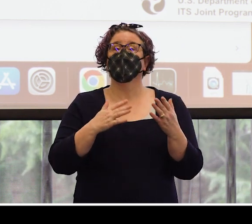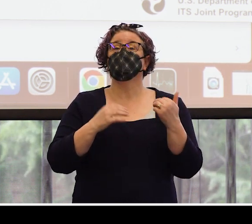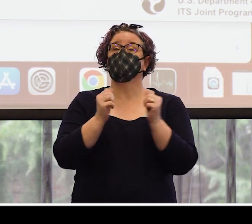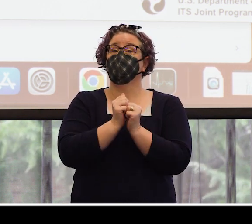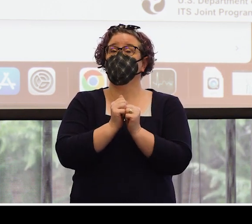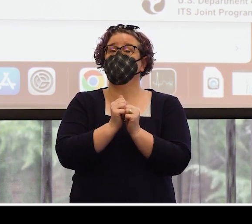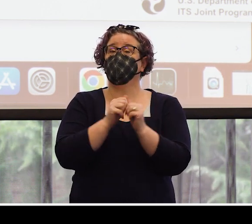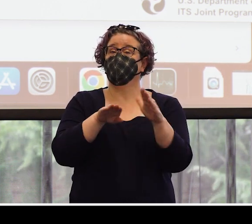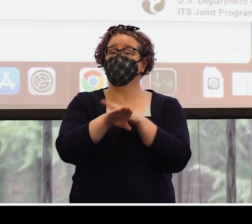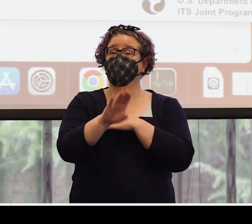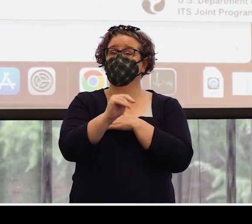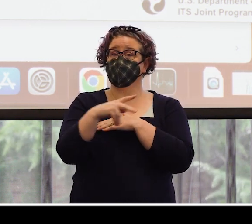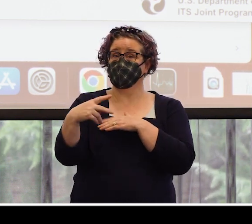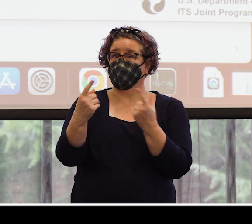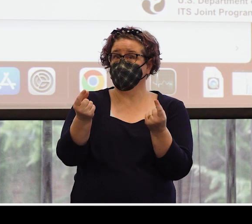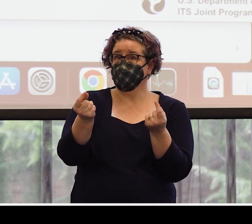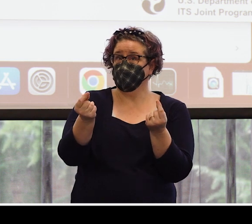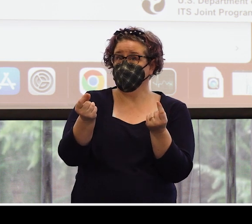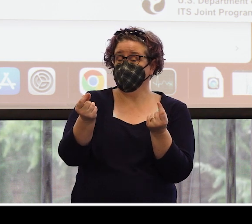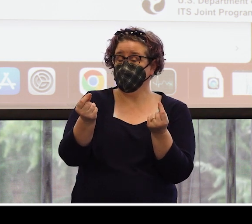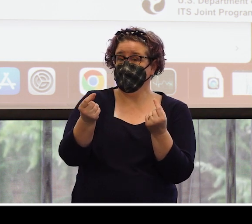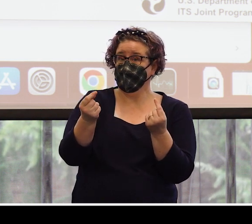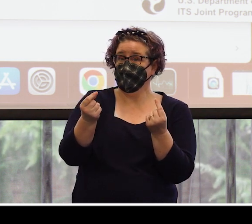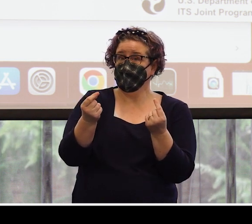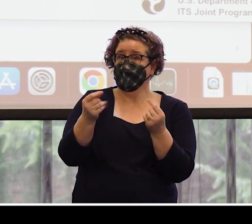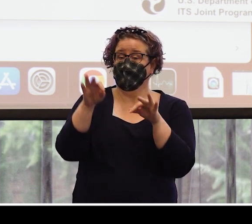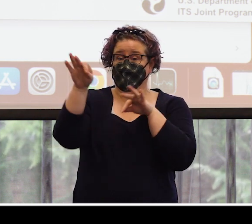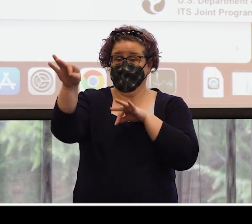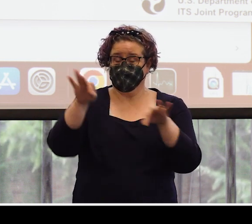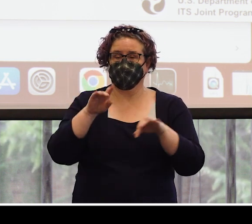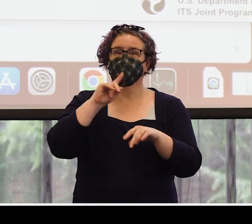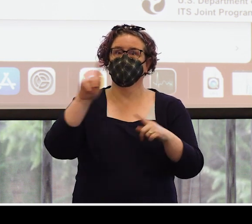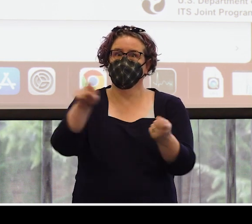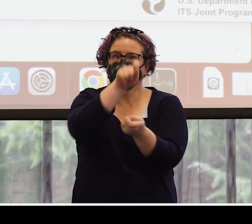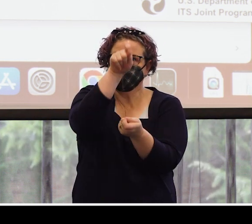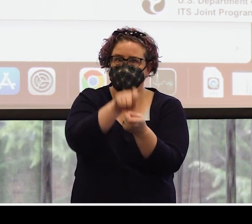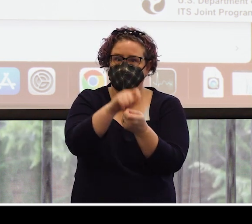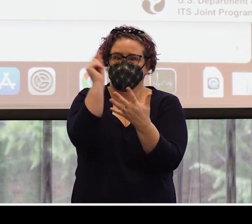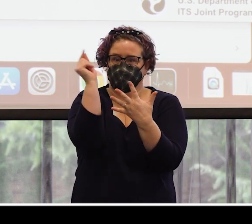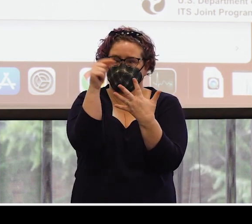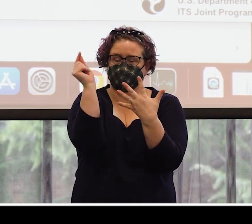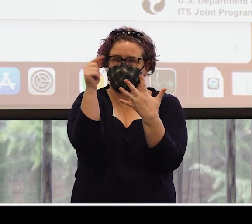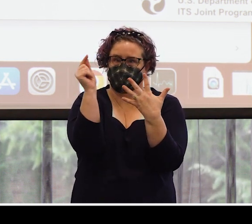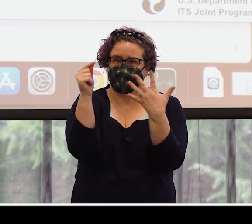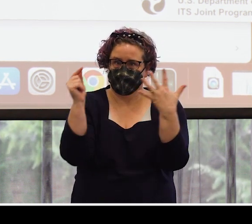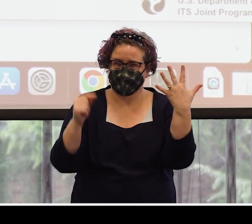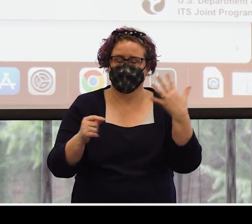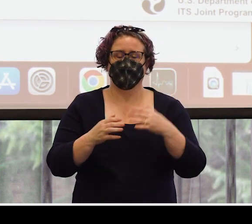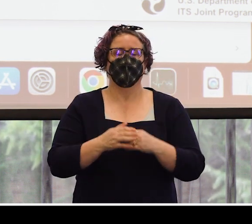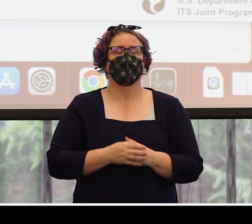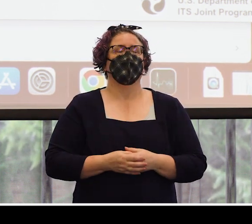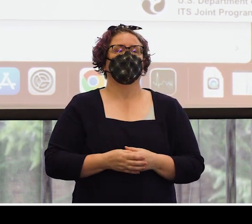AccessMap, what we've done is made directions more specific. So that could be,